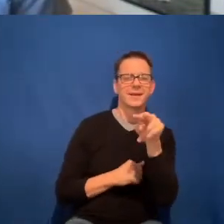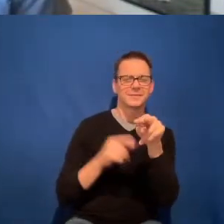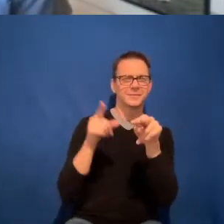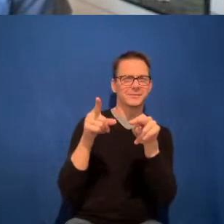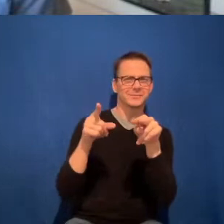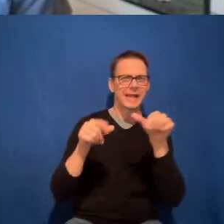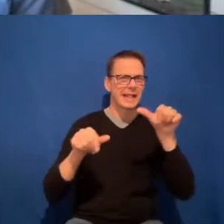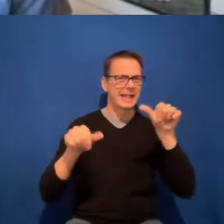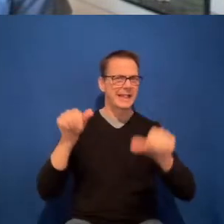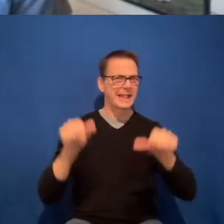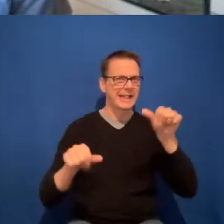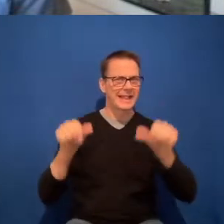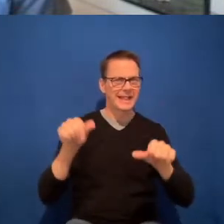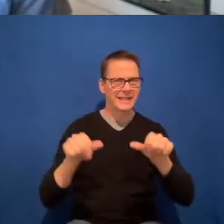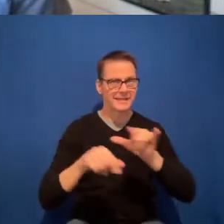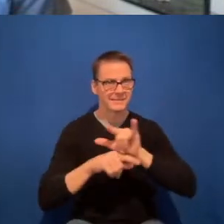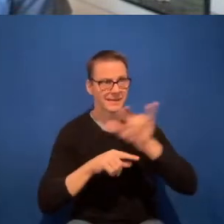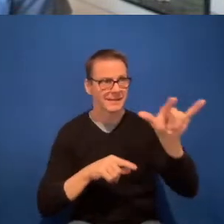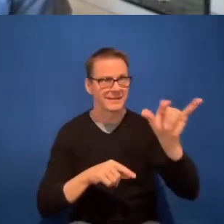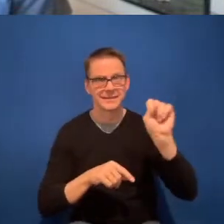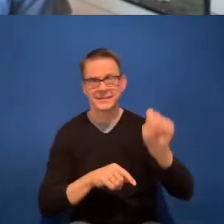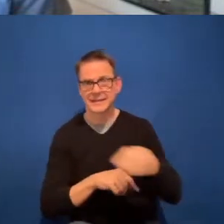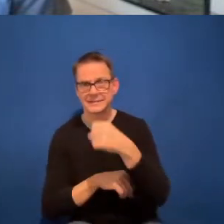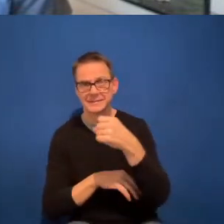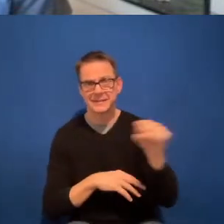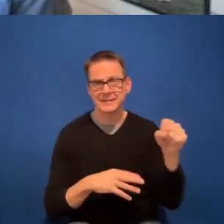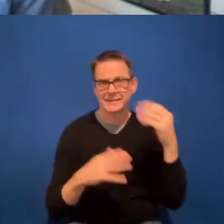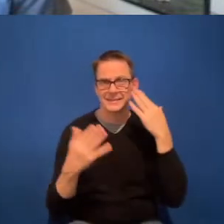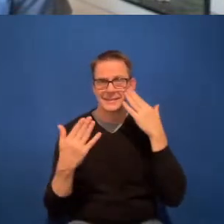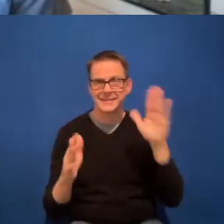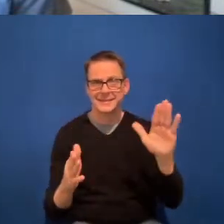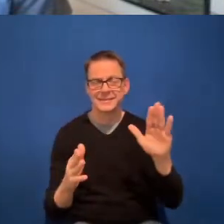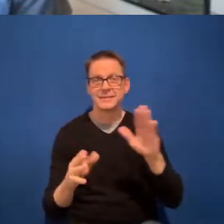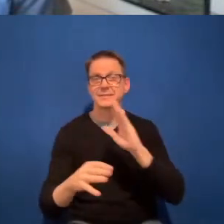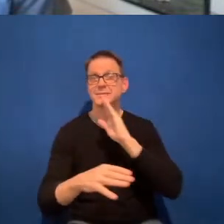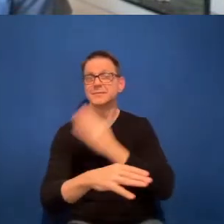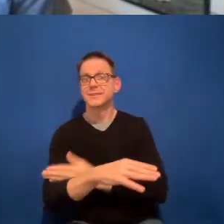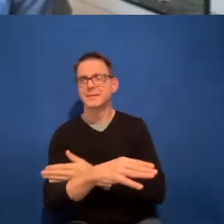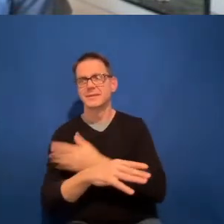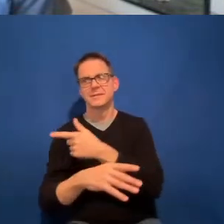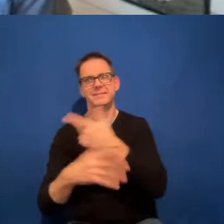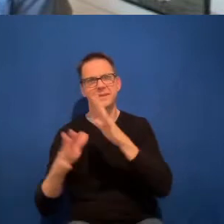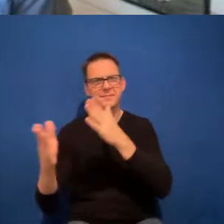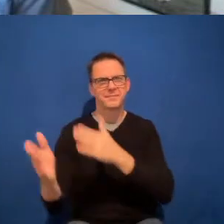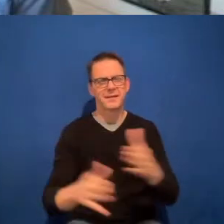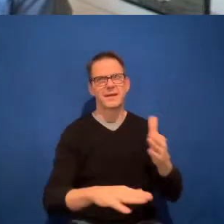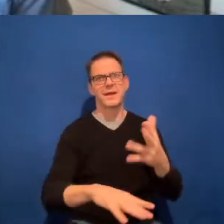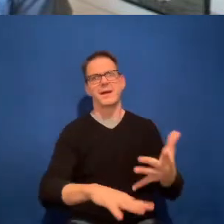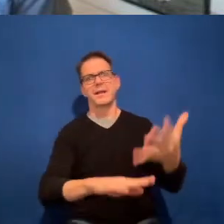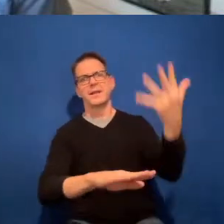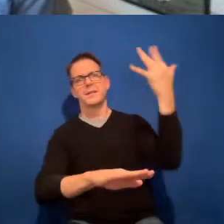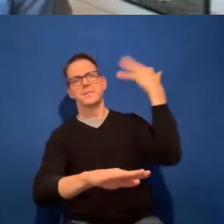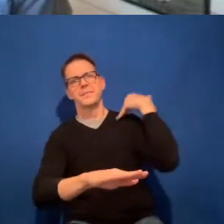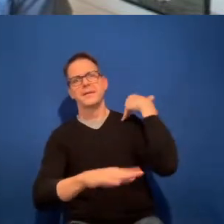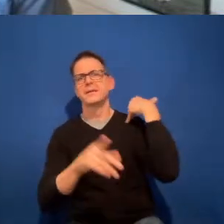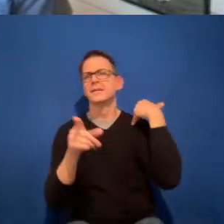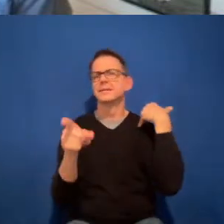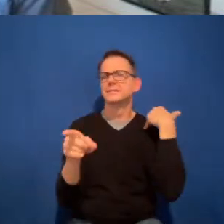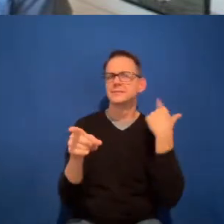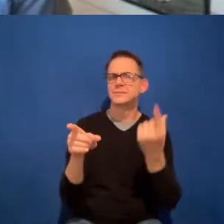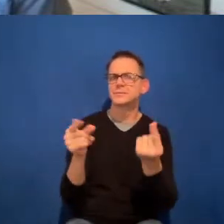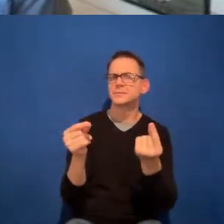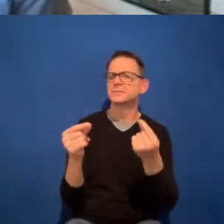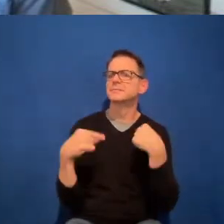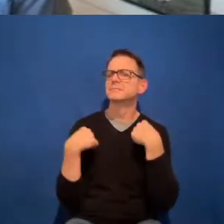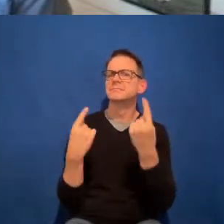for COP26, even knowing that it had been planned for you and your daughter for so very long. What were some of the steps that you